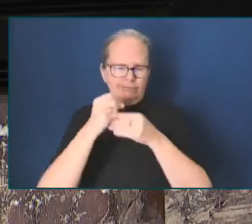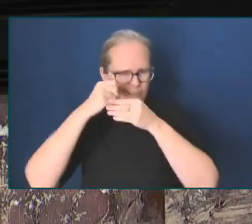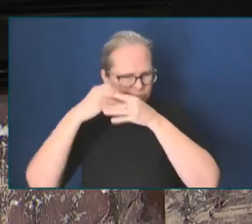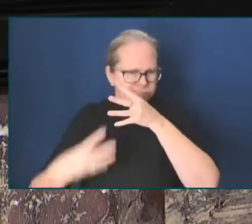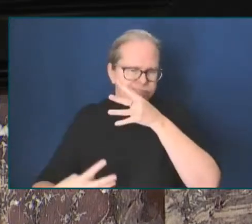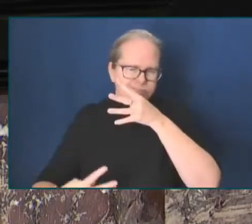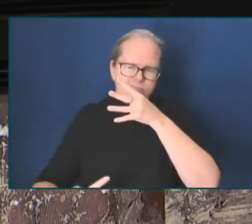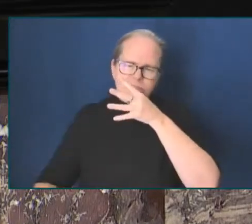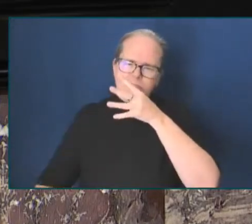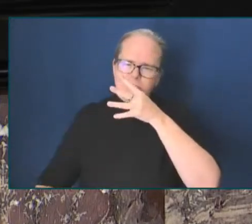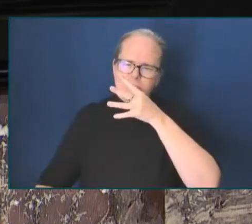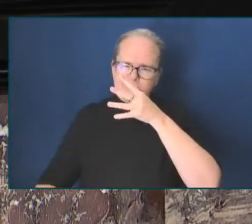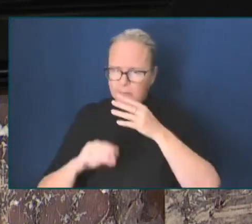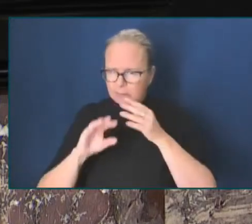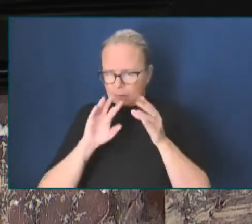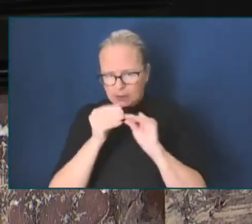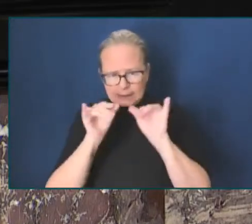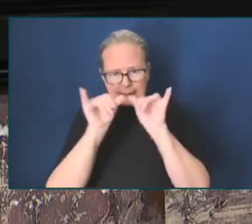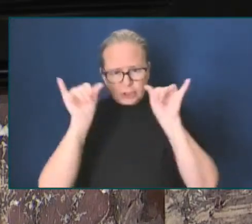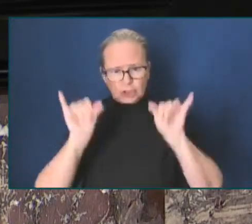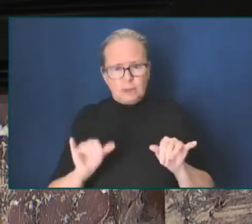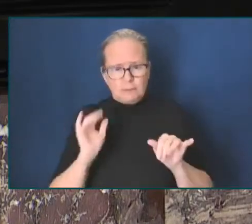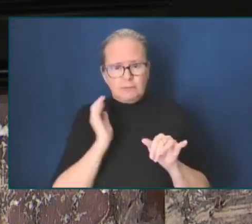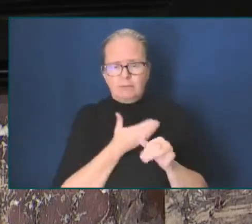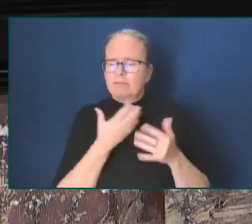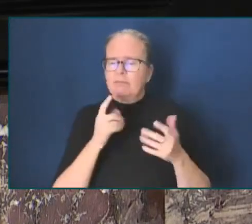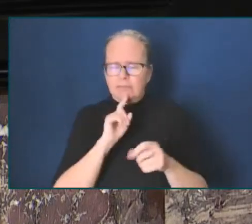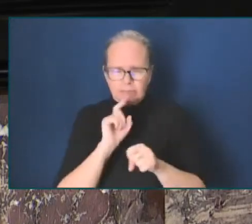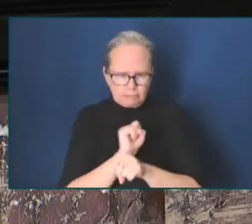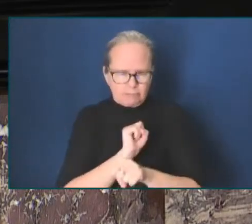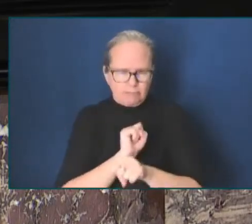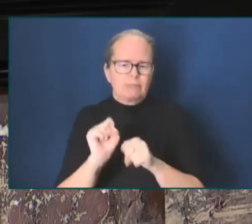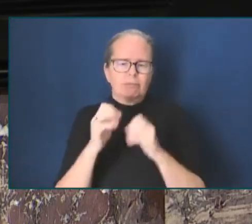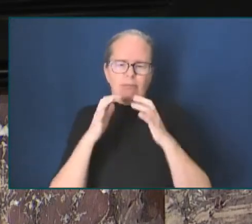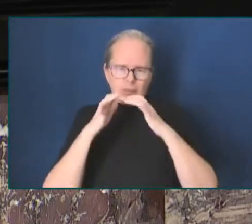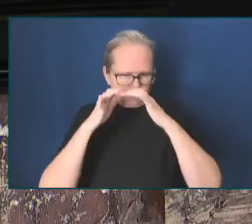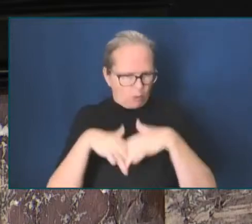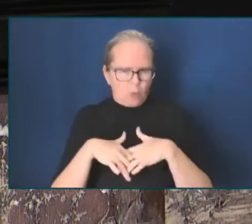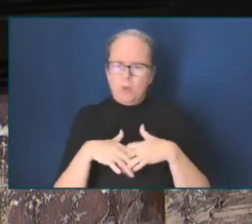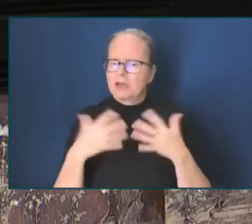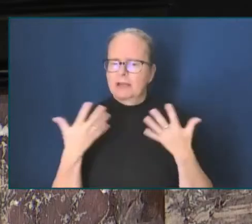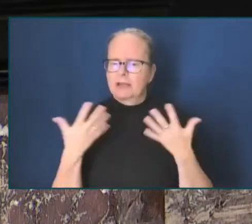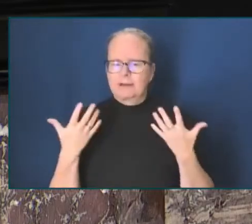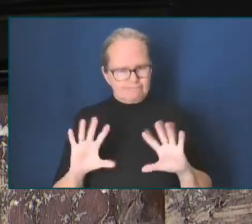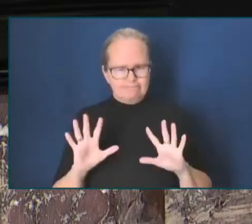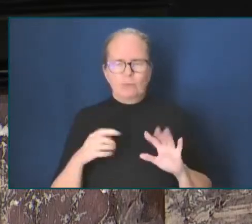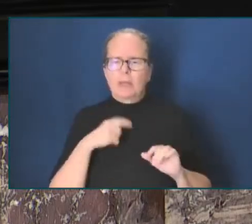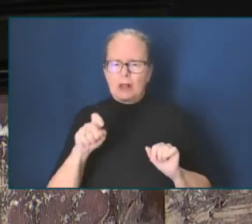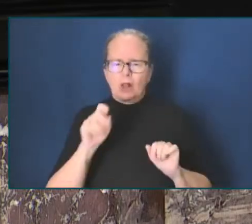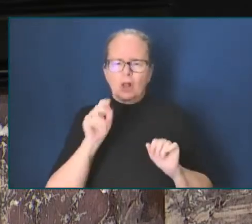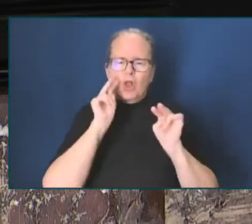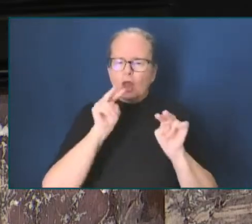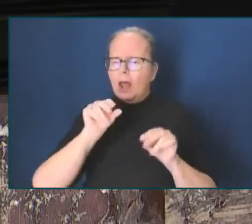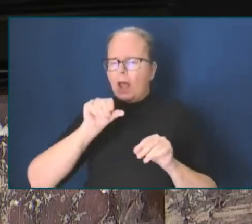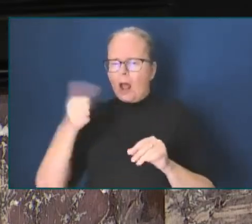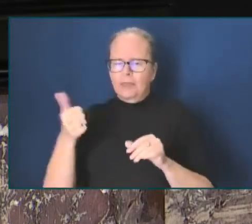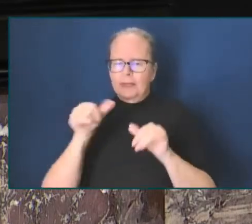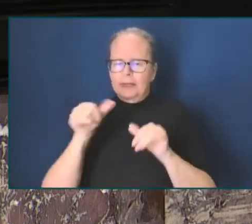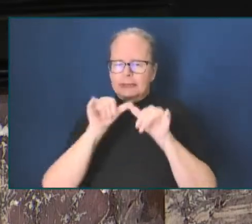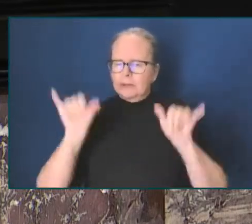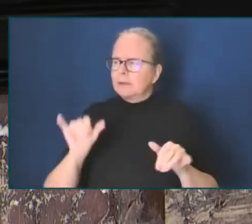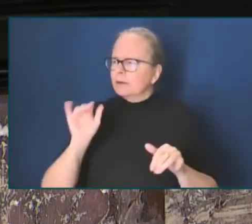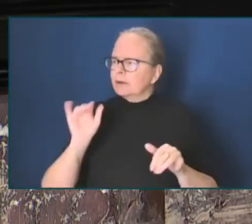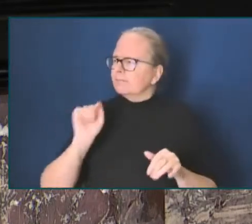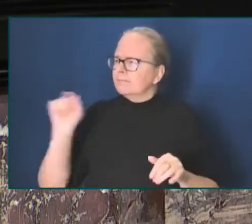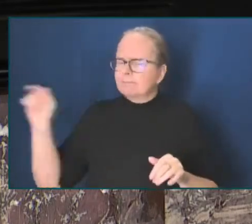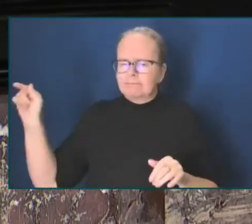that are working in other jurisdictions in the world. And the previous Premier and Health Minister has gone to Ottawa and said, you